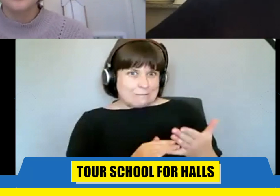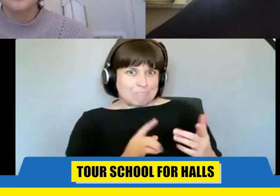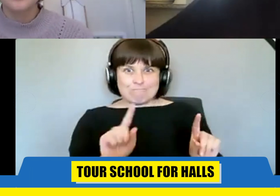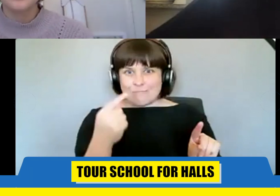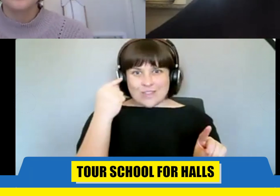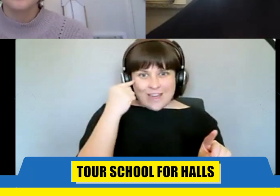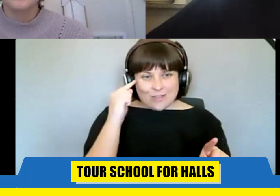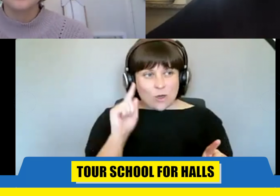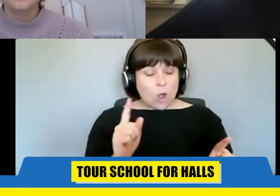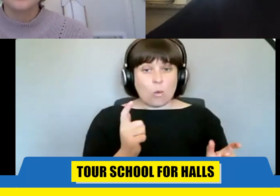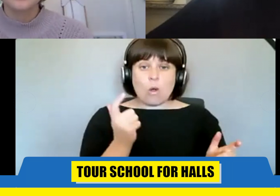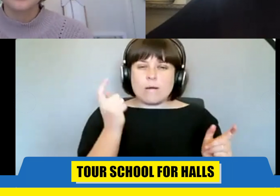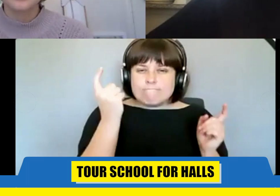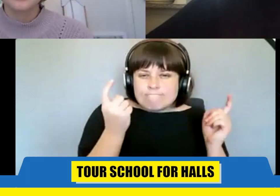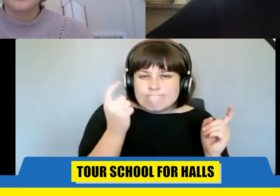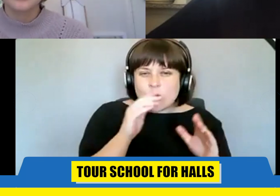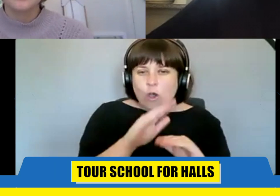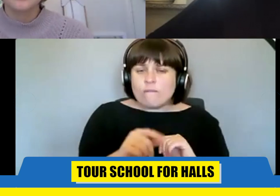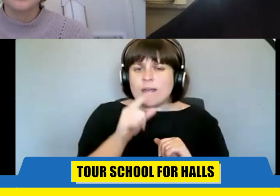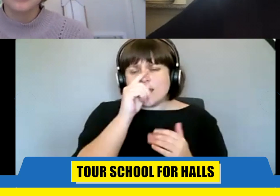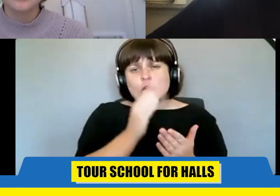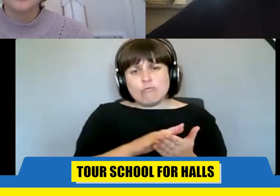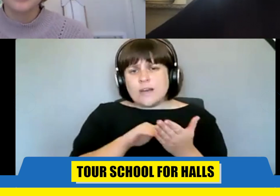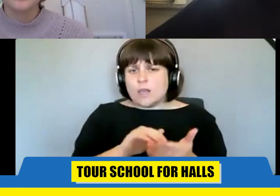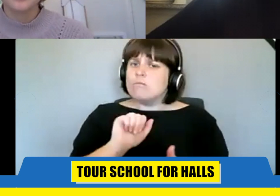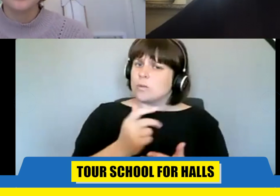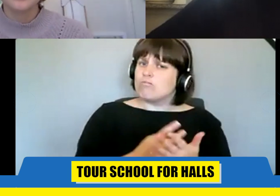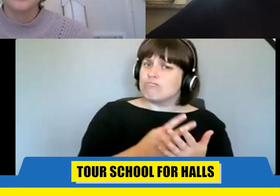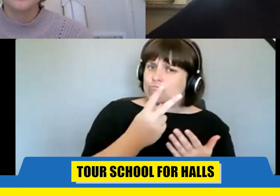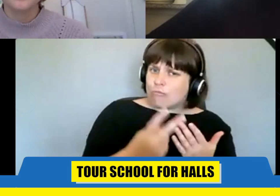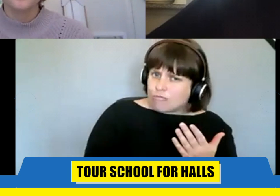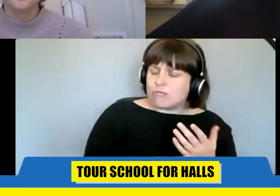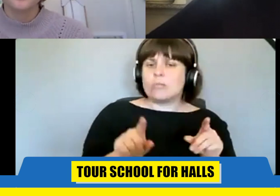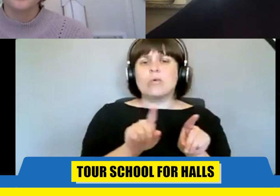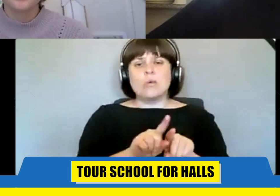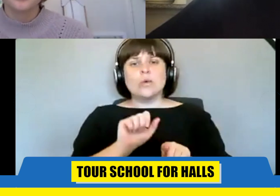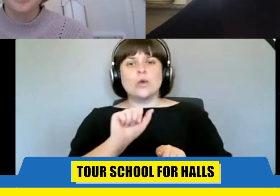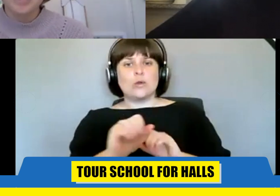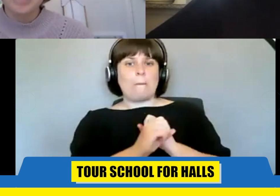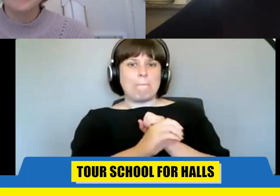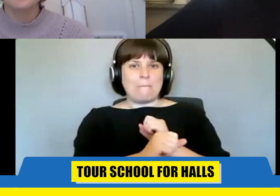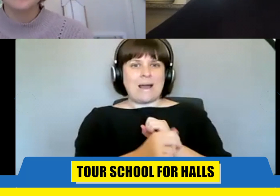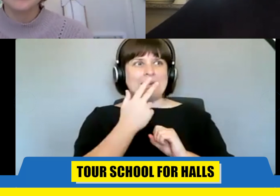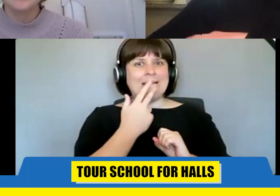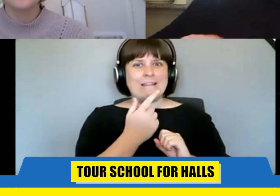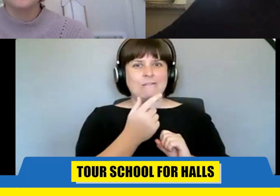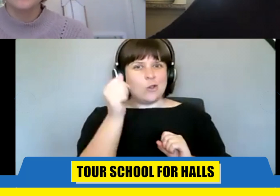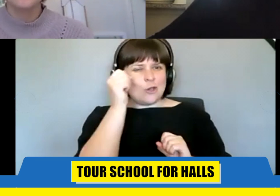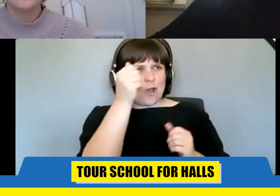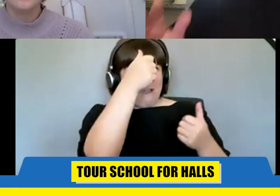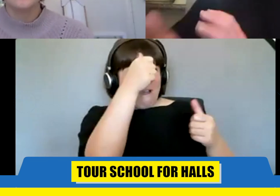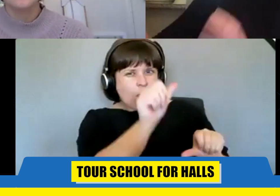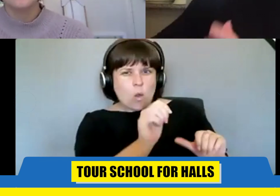might be curious about. It can really help both your programming and also your marketing. So I